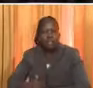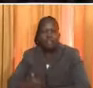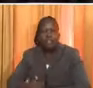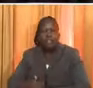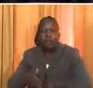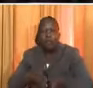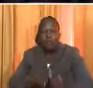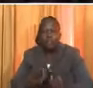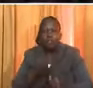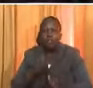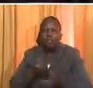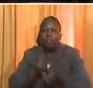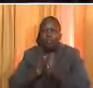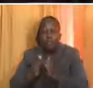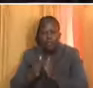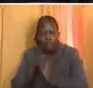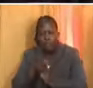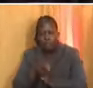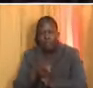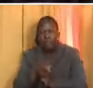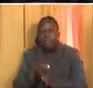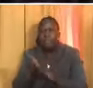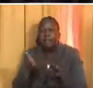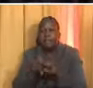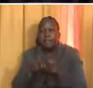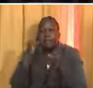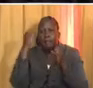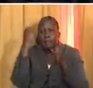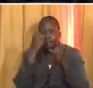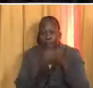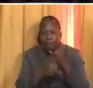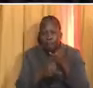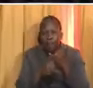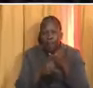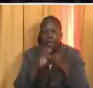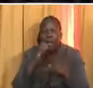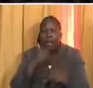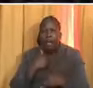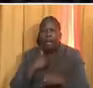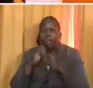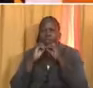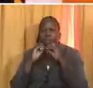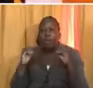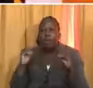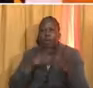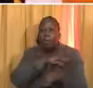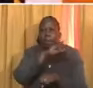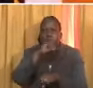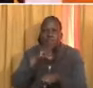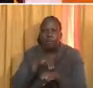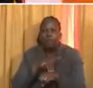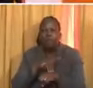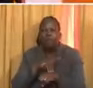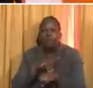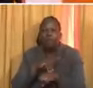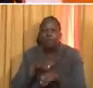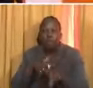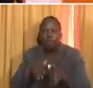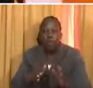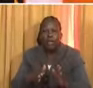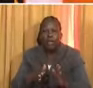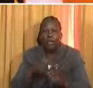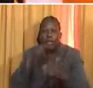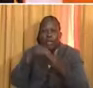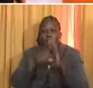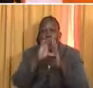Article 89. And finally, it ignored the principle of public participation.